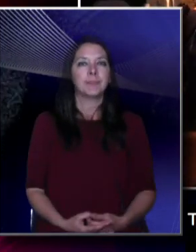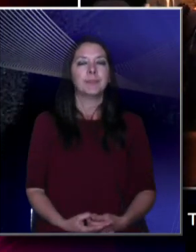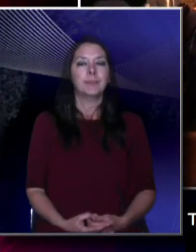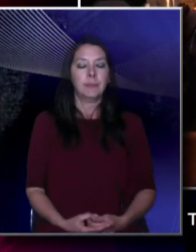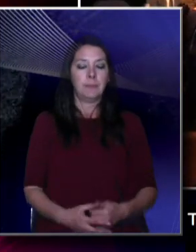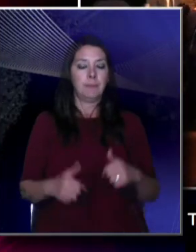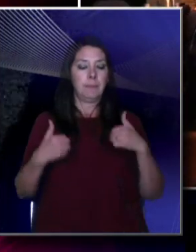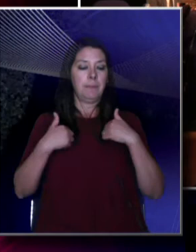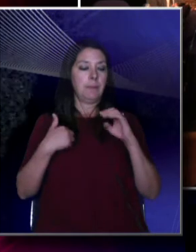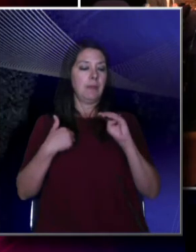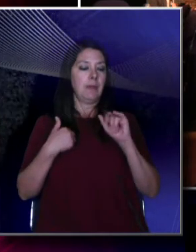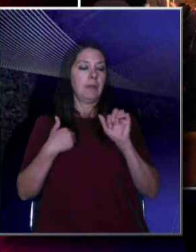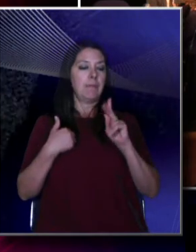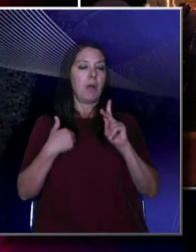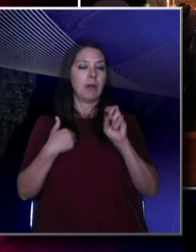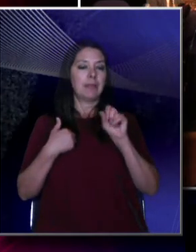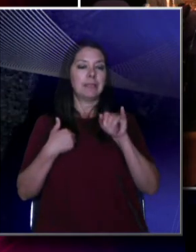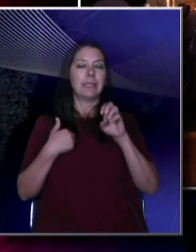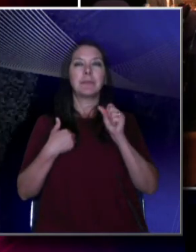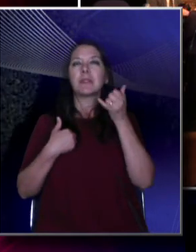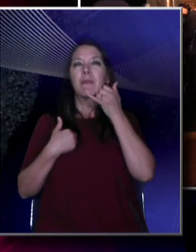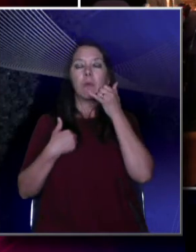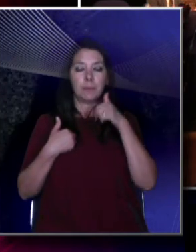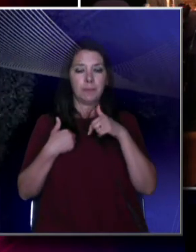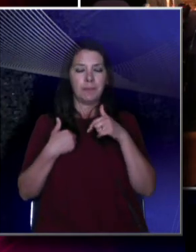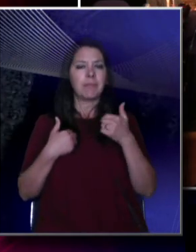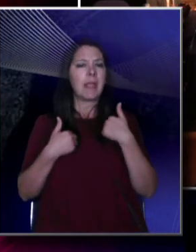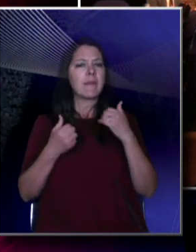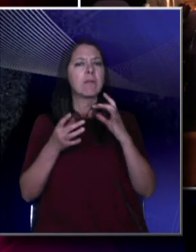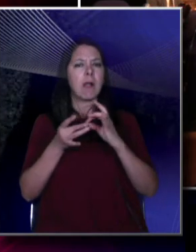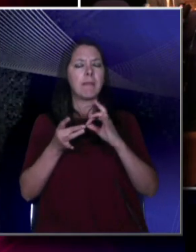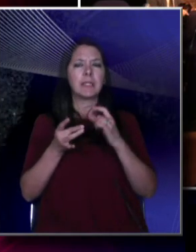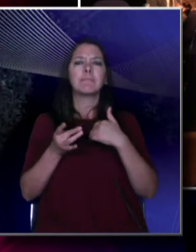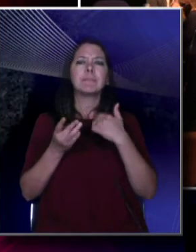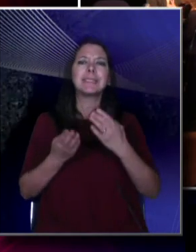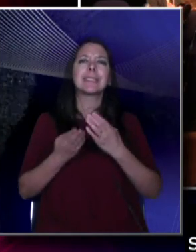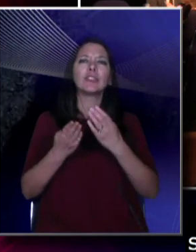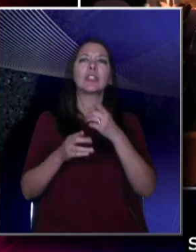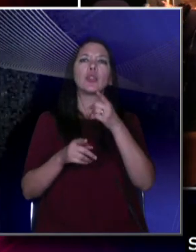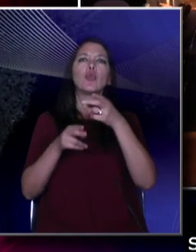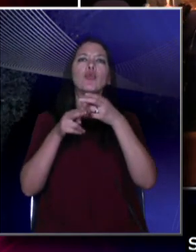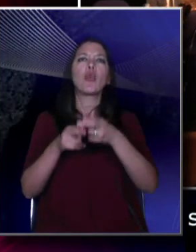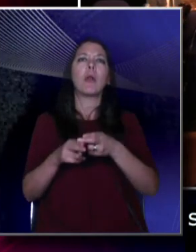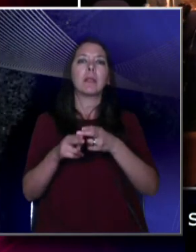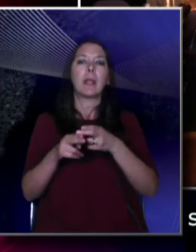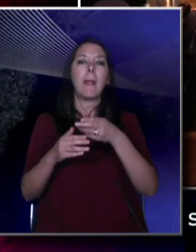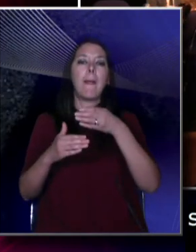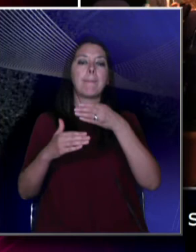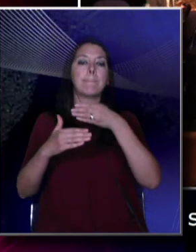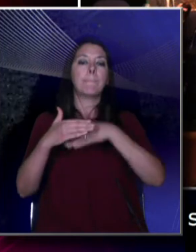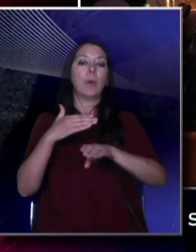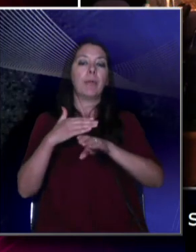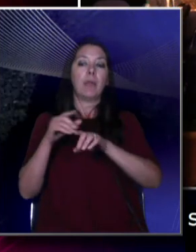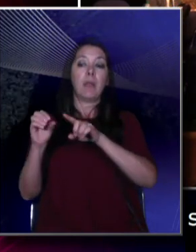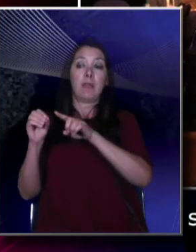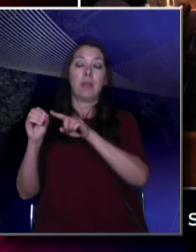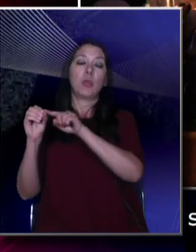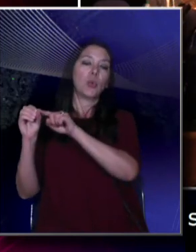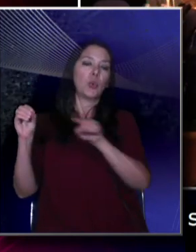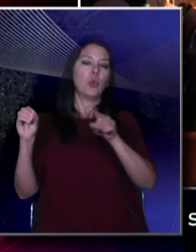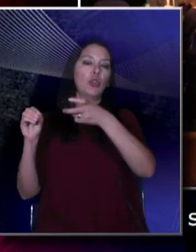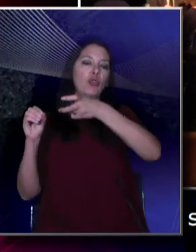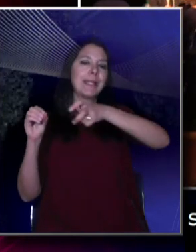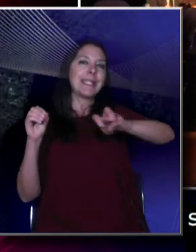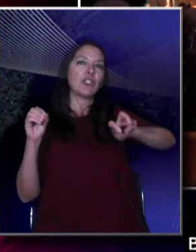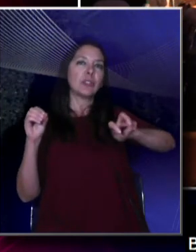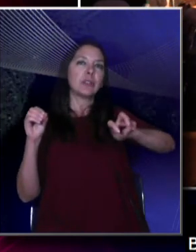This is Mark Sims. I have a comment. I would suggest that you call it birth through transition, because